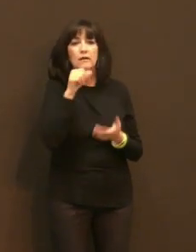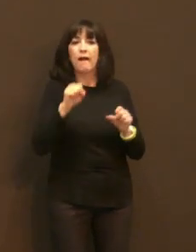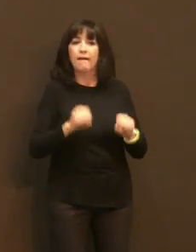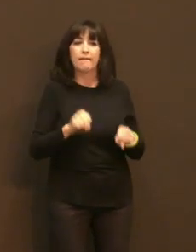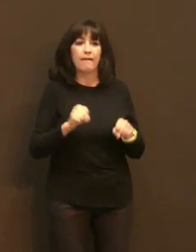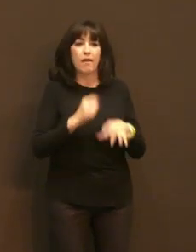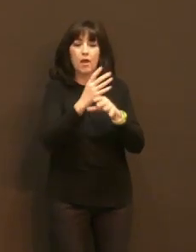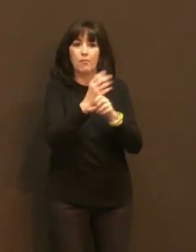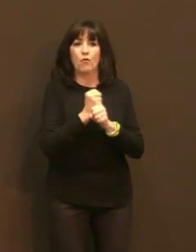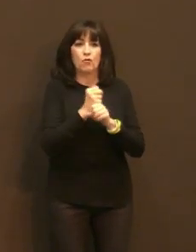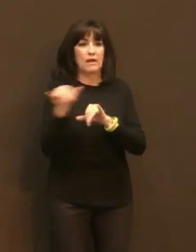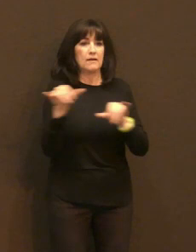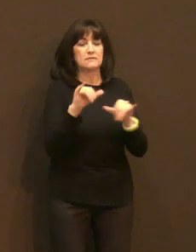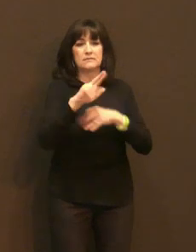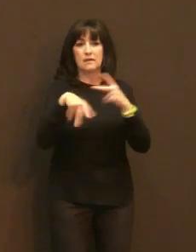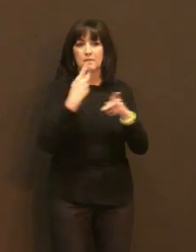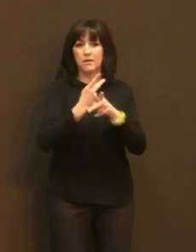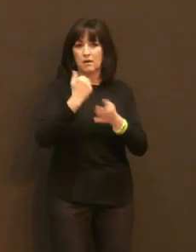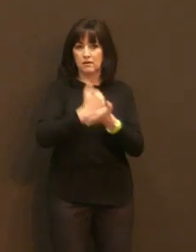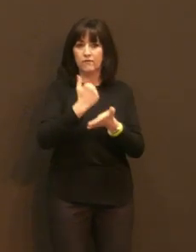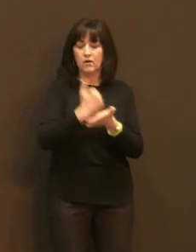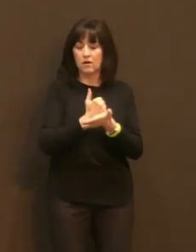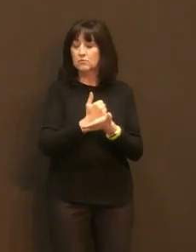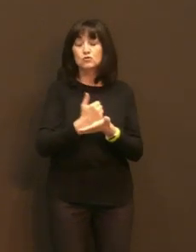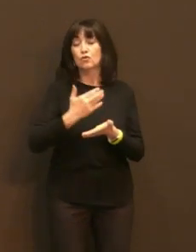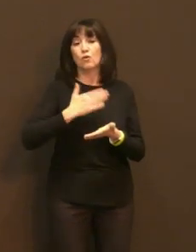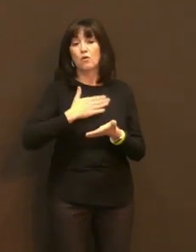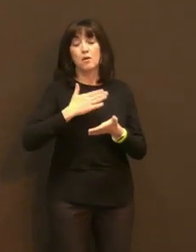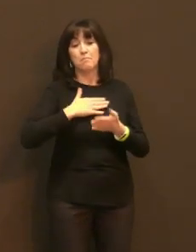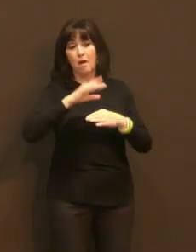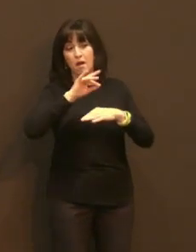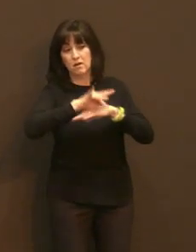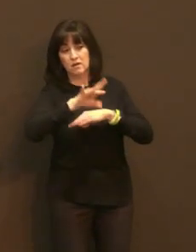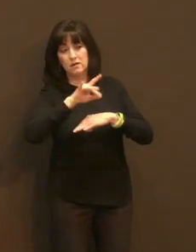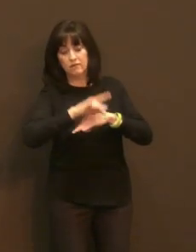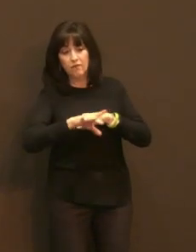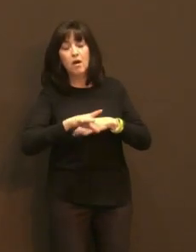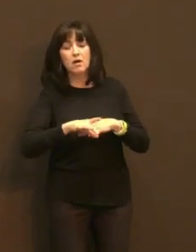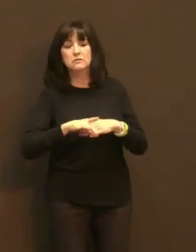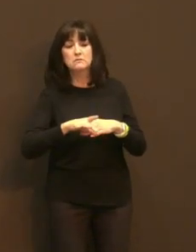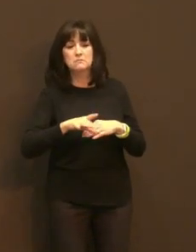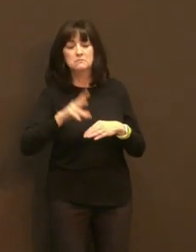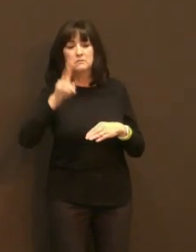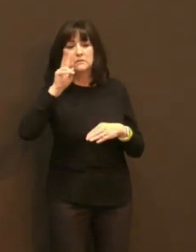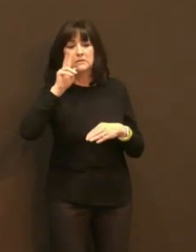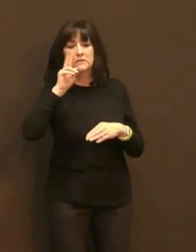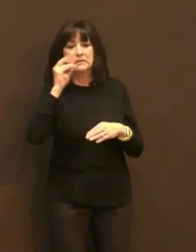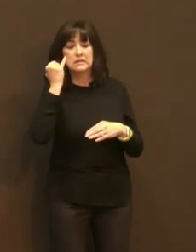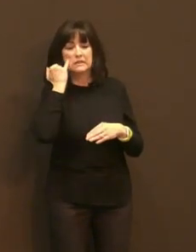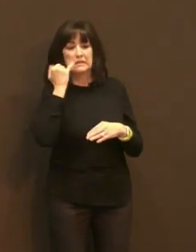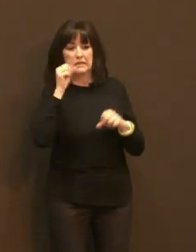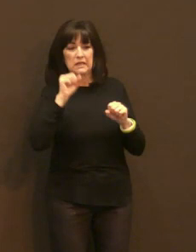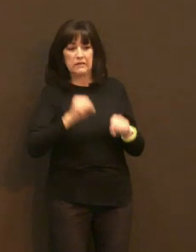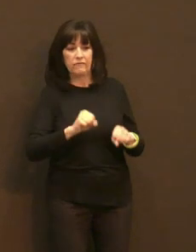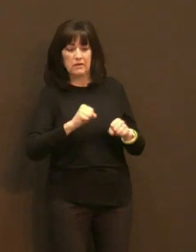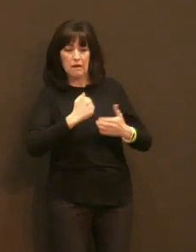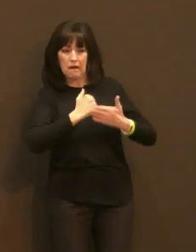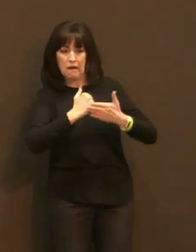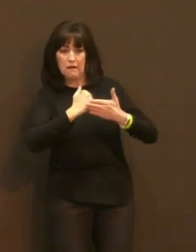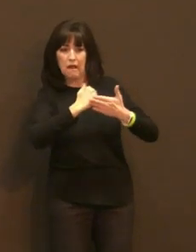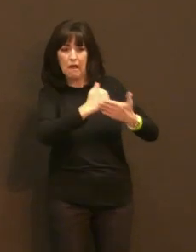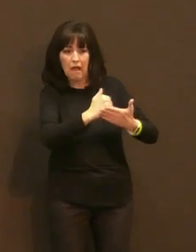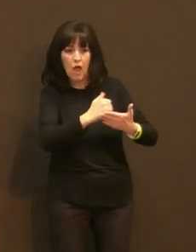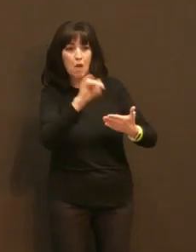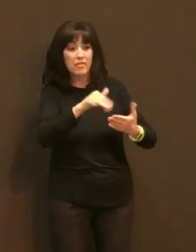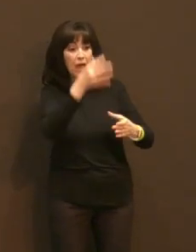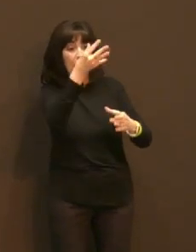And so my advice to them and Secretary Bullock's advice was, let's see if we can plug that hole and also do it